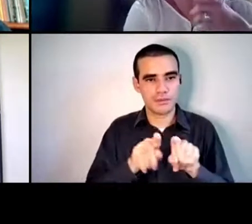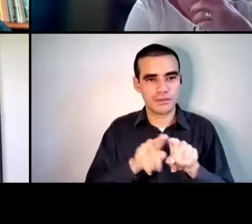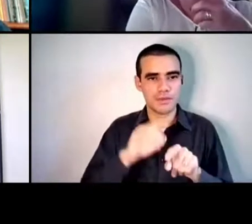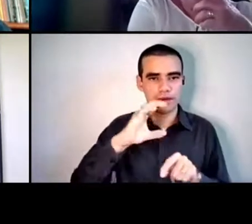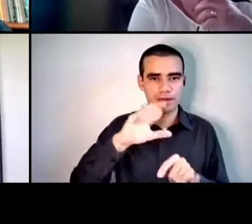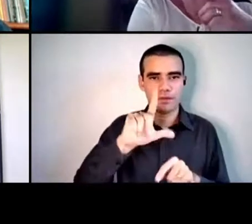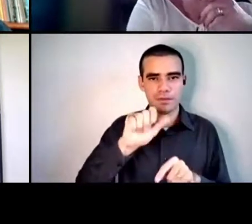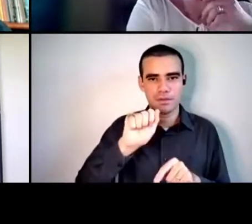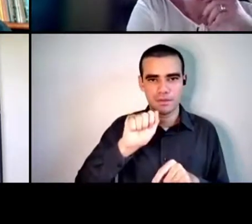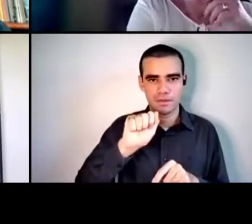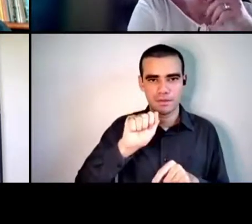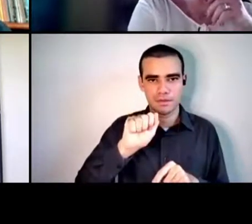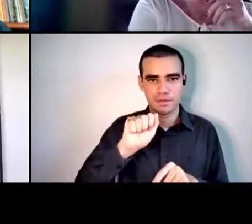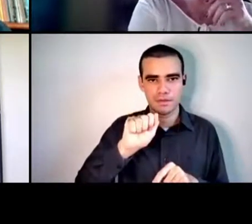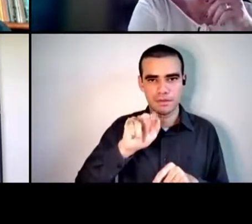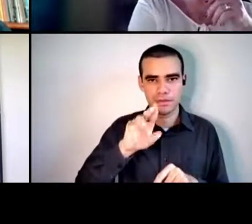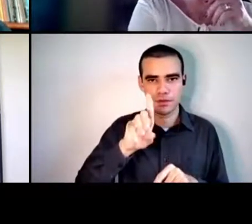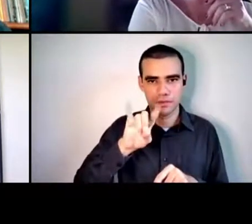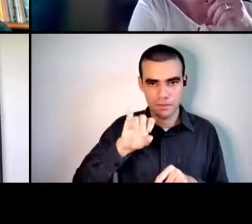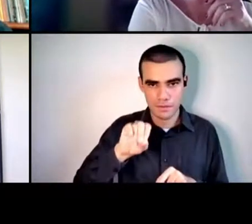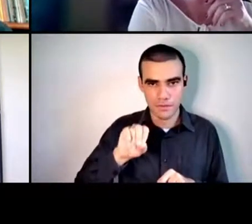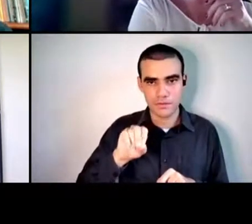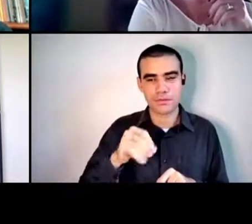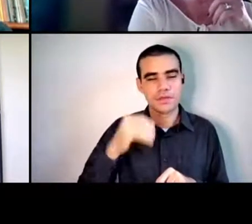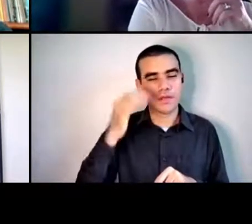and by Claudio,